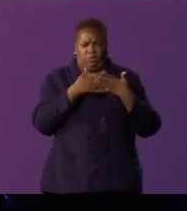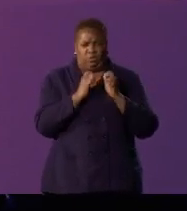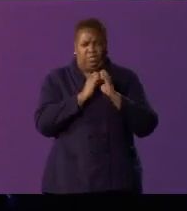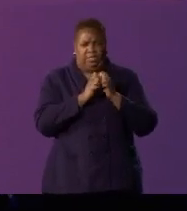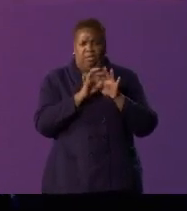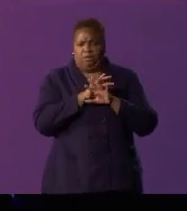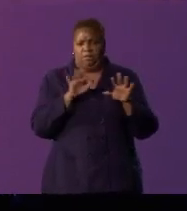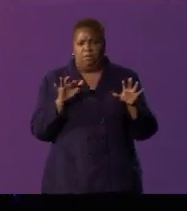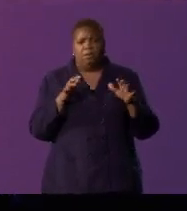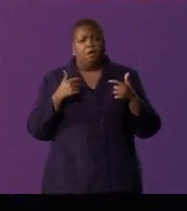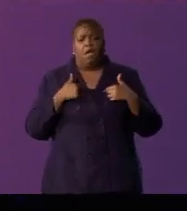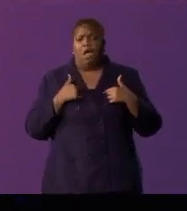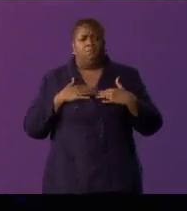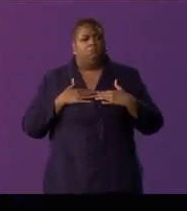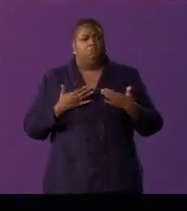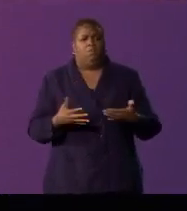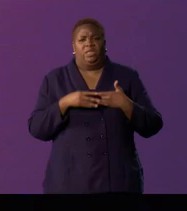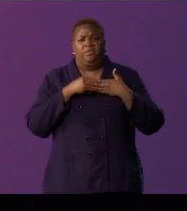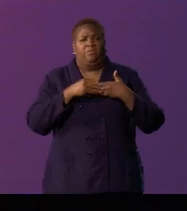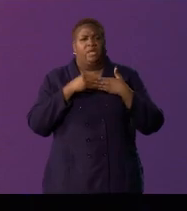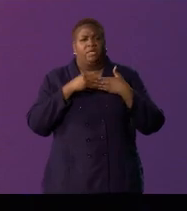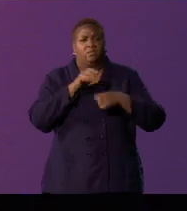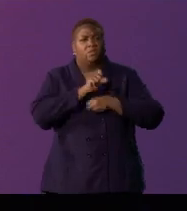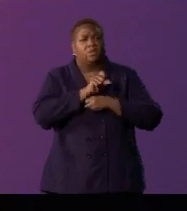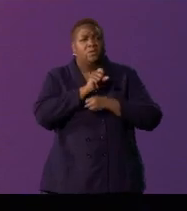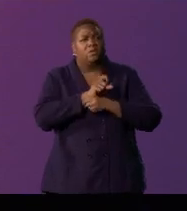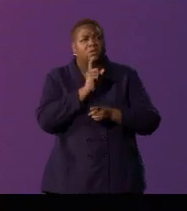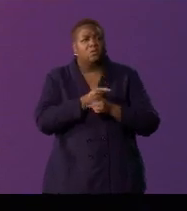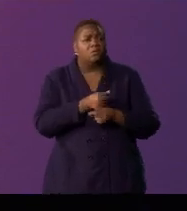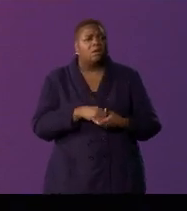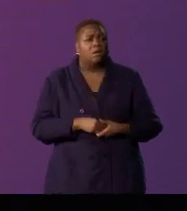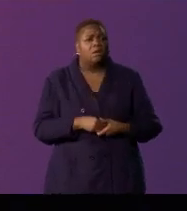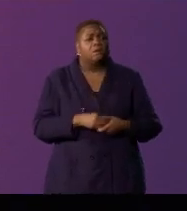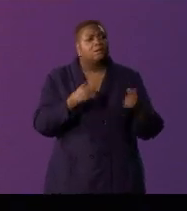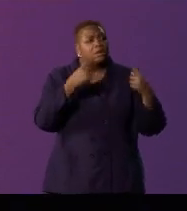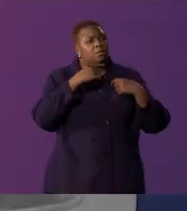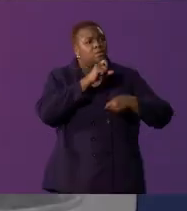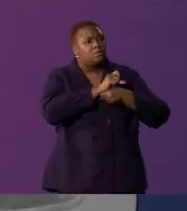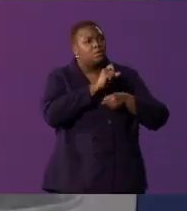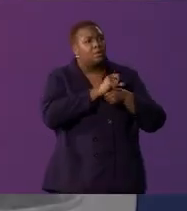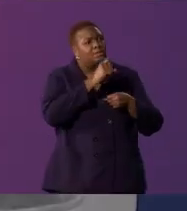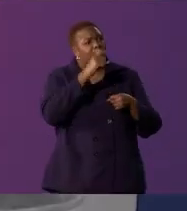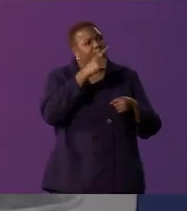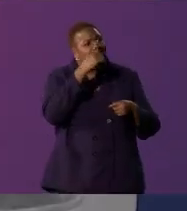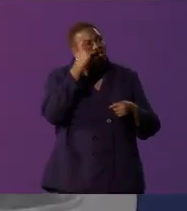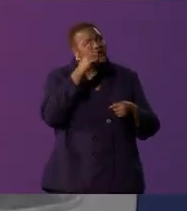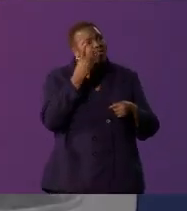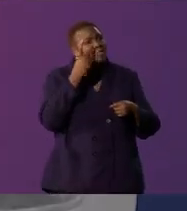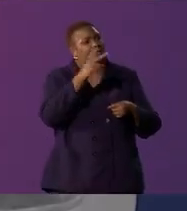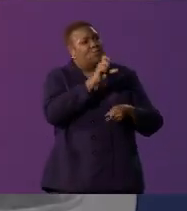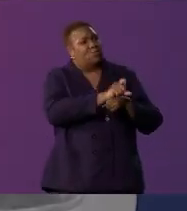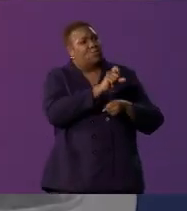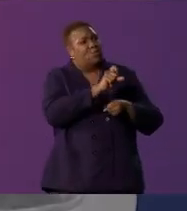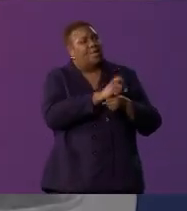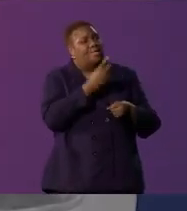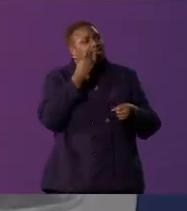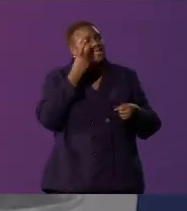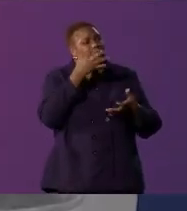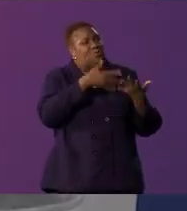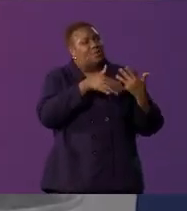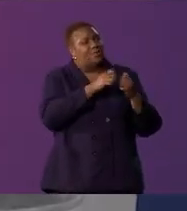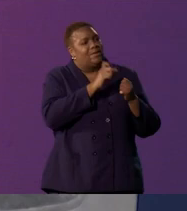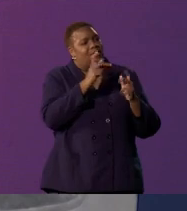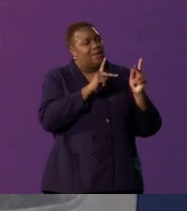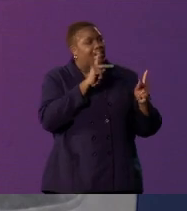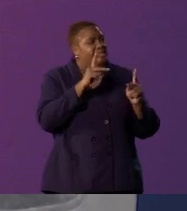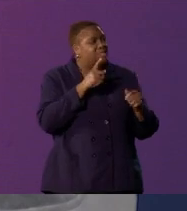I'm all for flexible working, okay? Come to work because we need to see you in action. We need to see you interact with